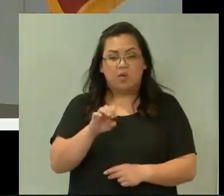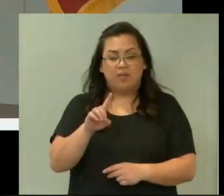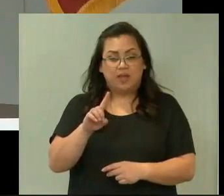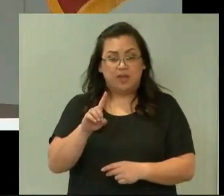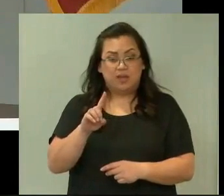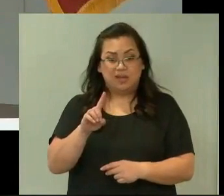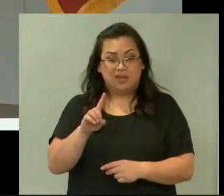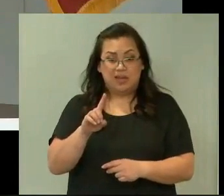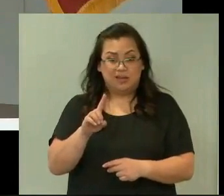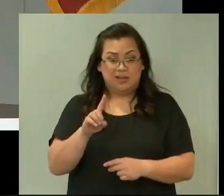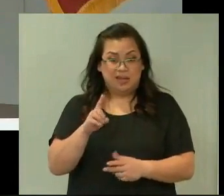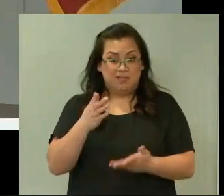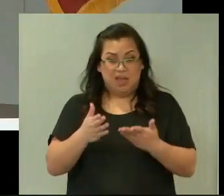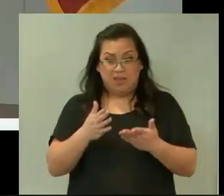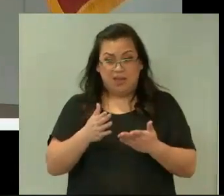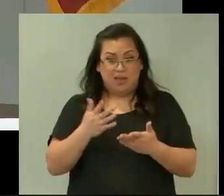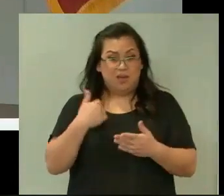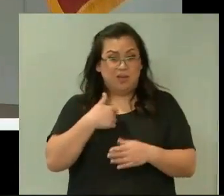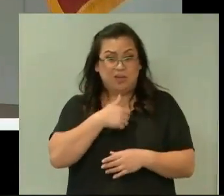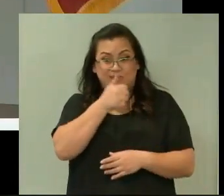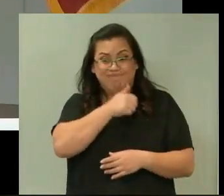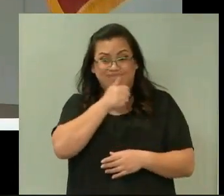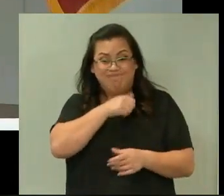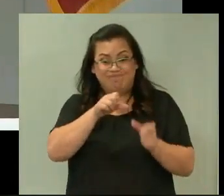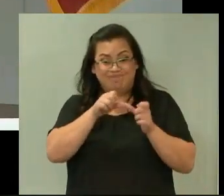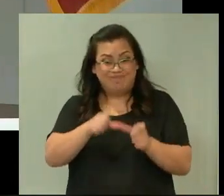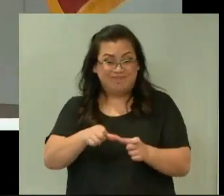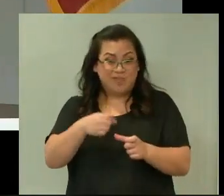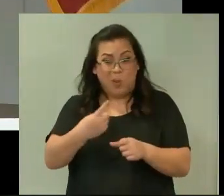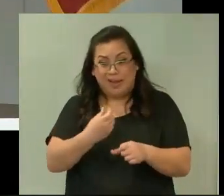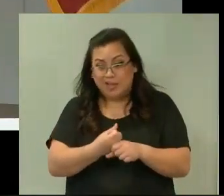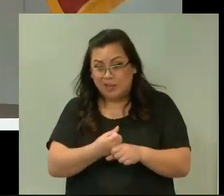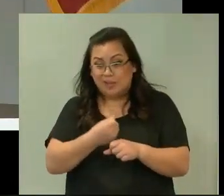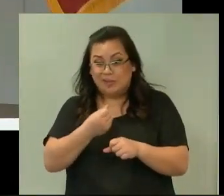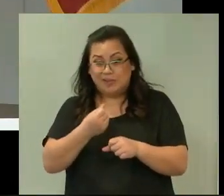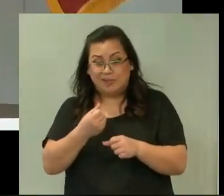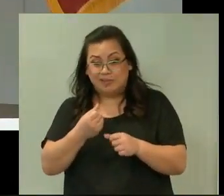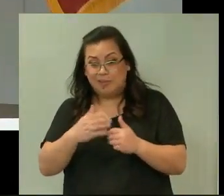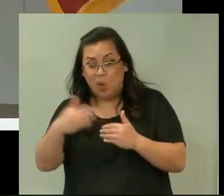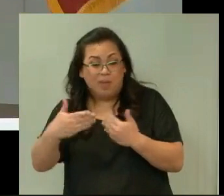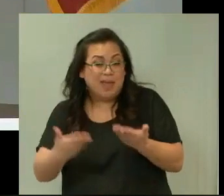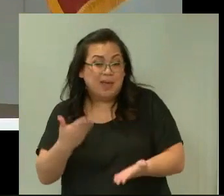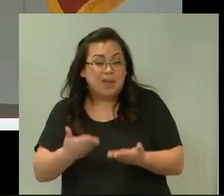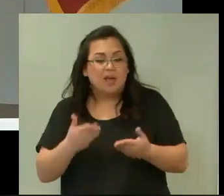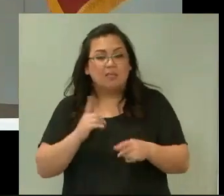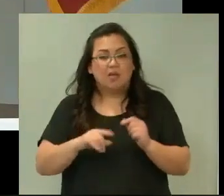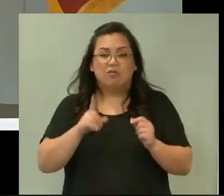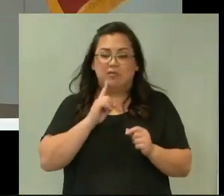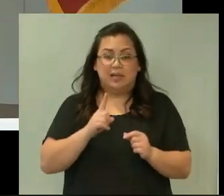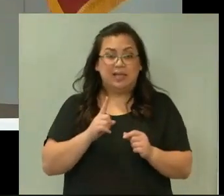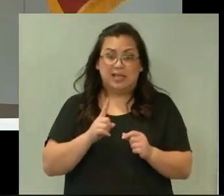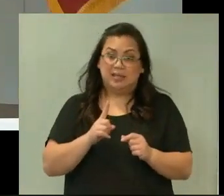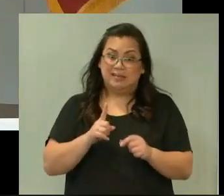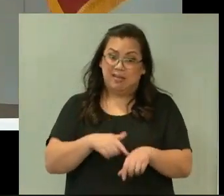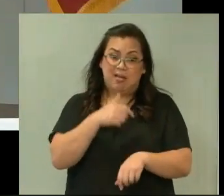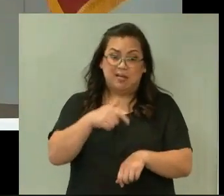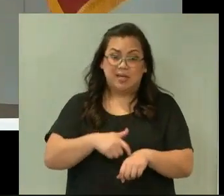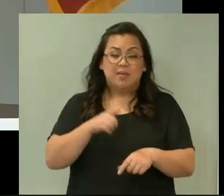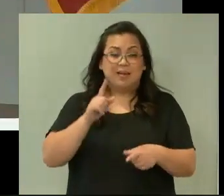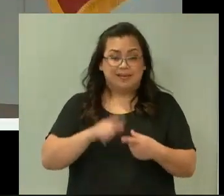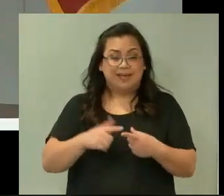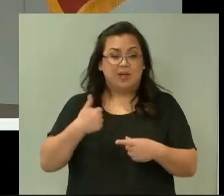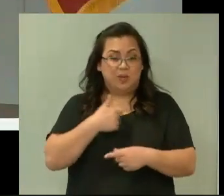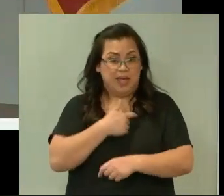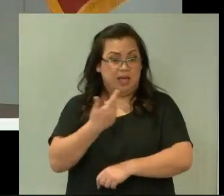for at least another year, if not more. As you know, there's a long way to go for us to have a vaccine that